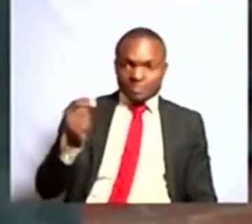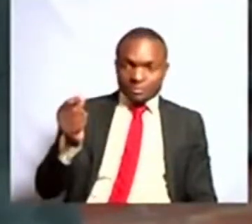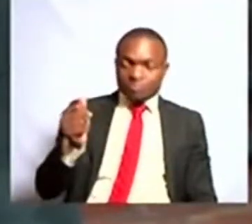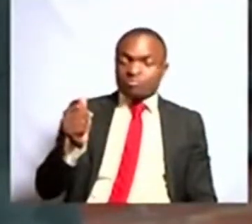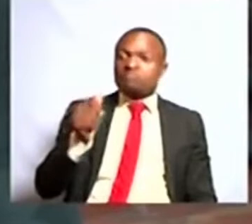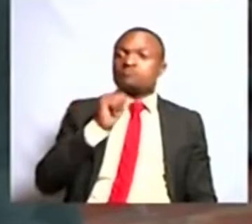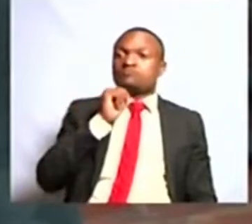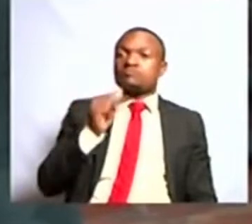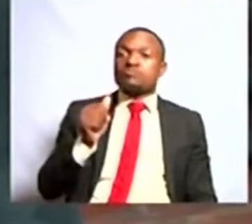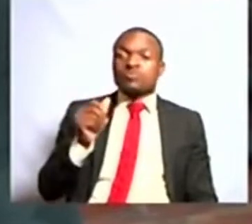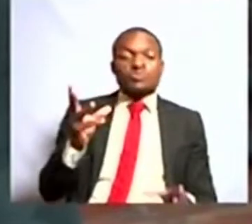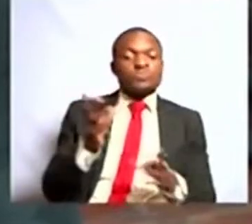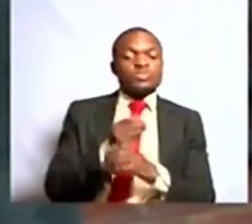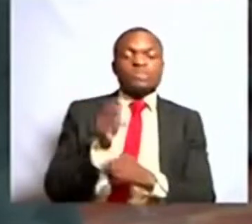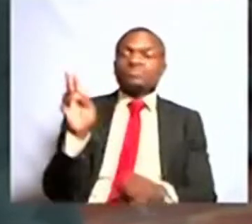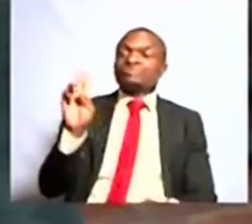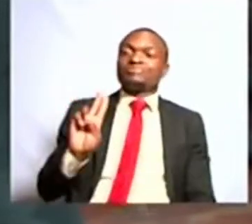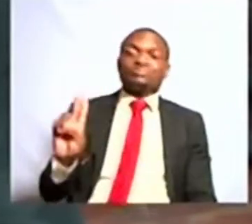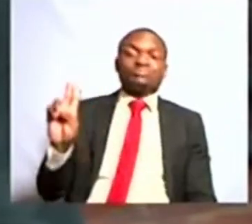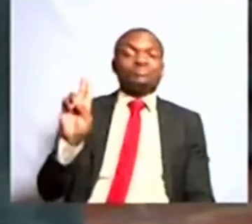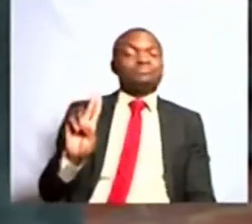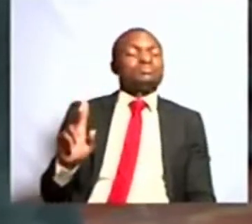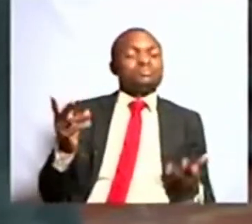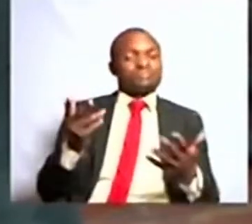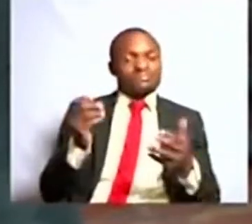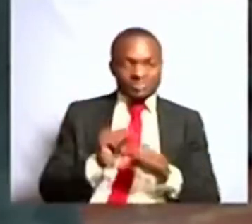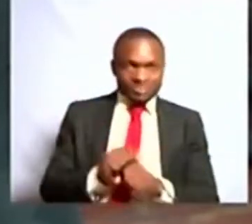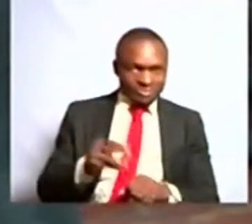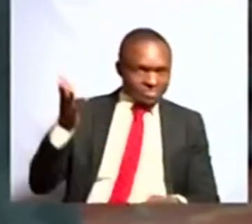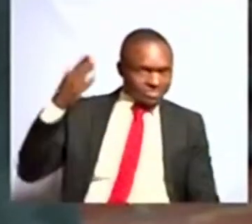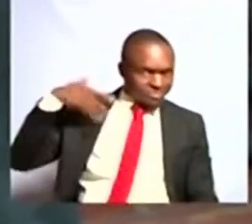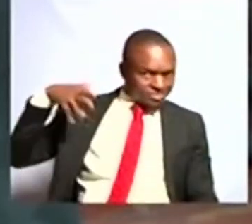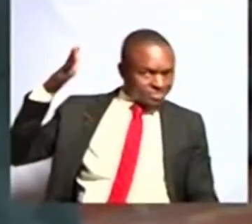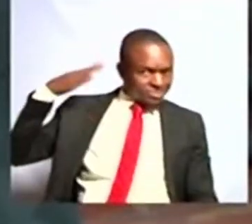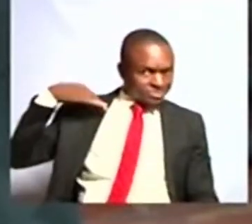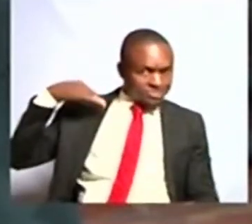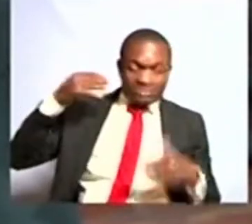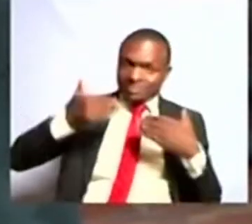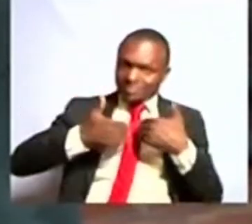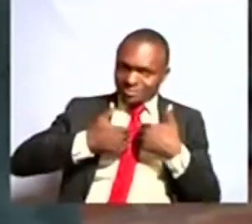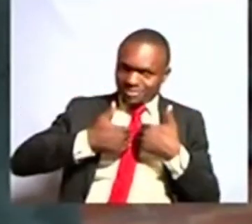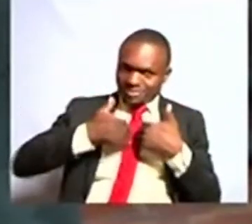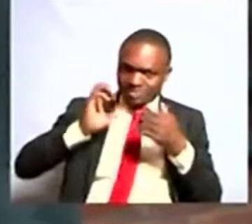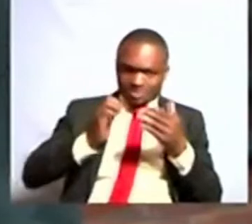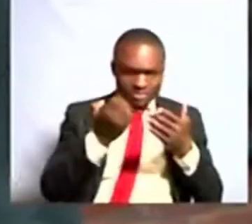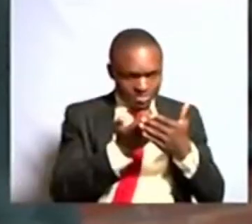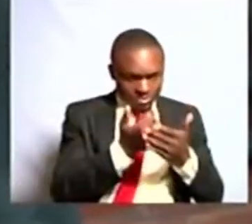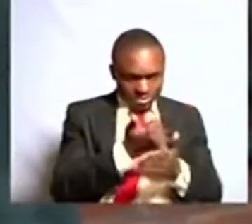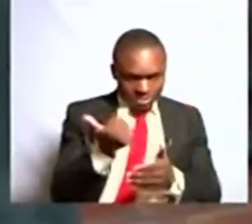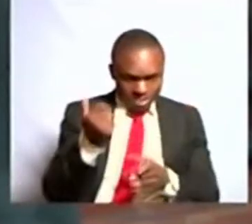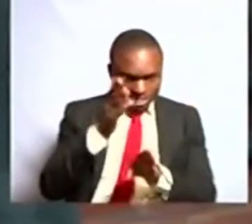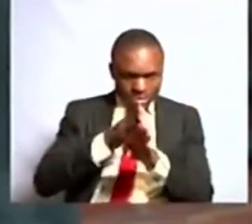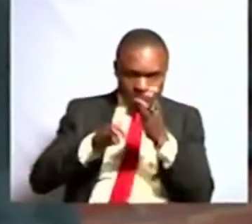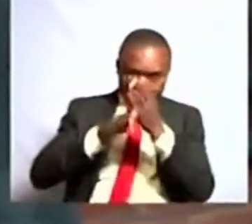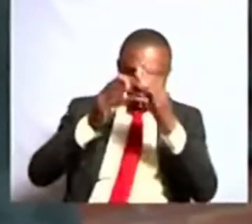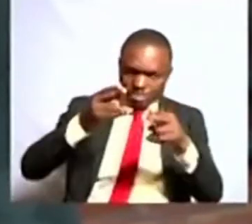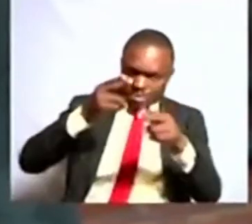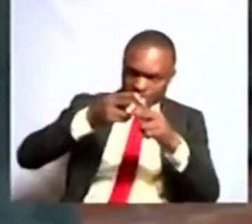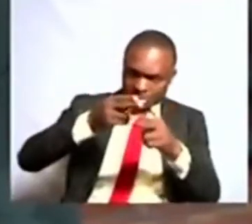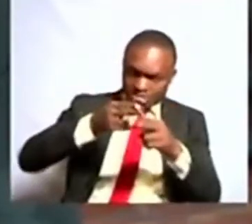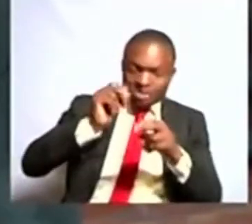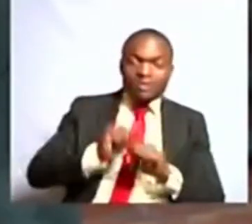not misapplied. Earlier on, we had engaged another contractor in the name